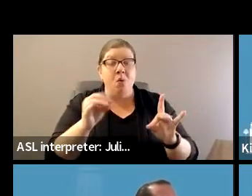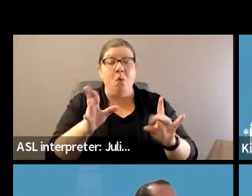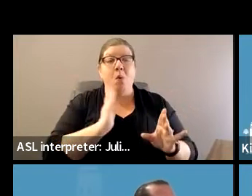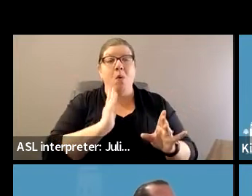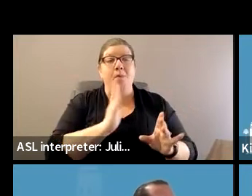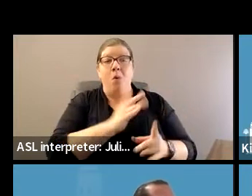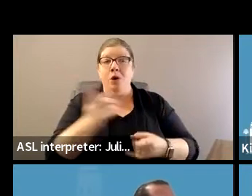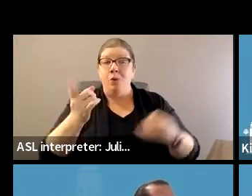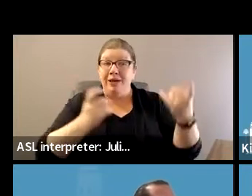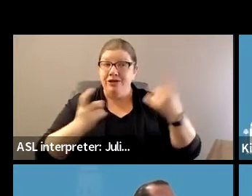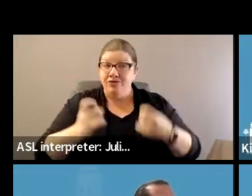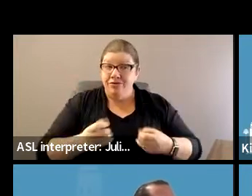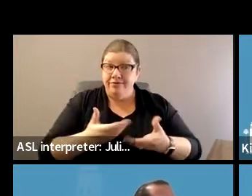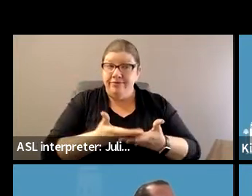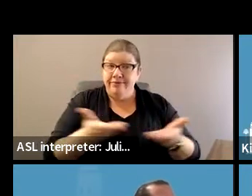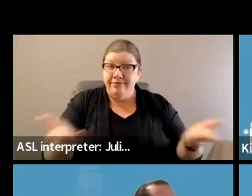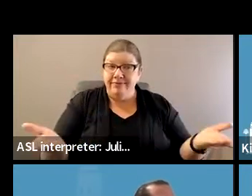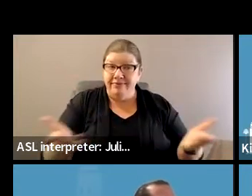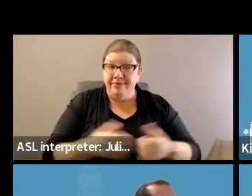for questions.